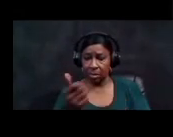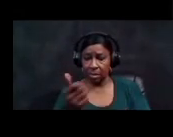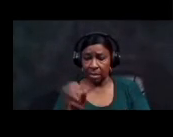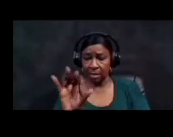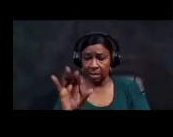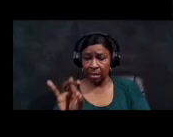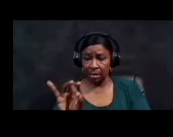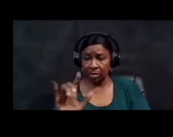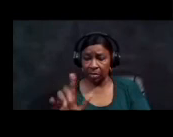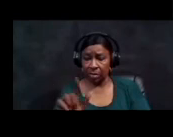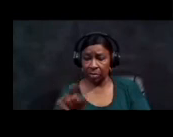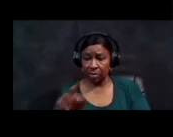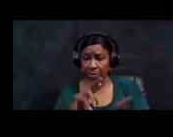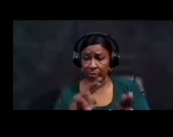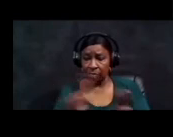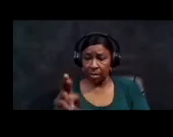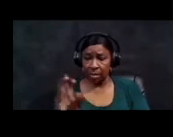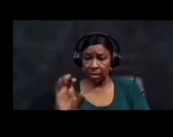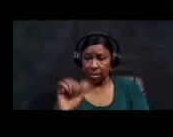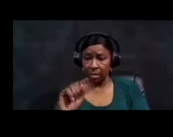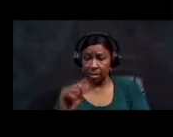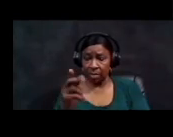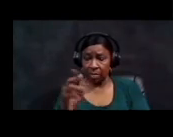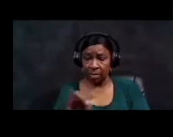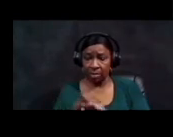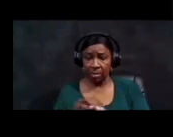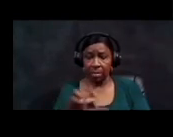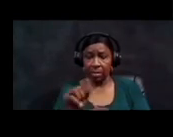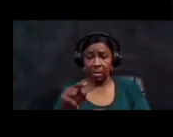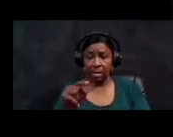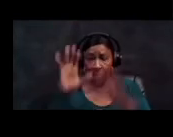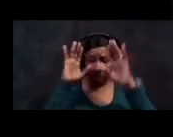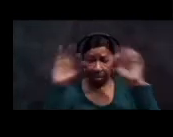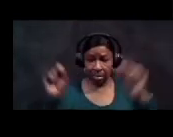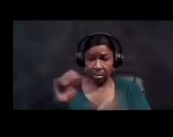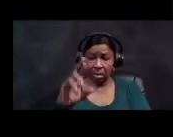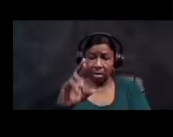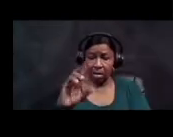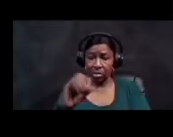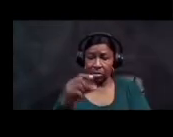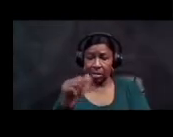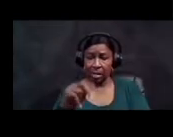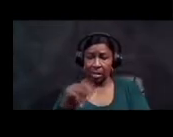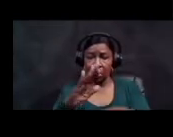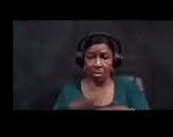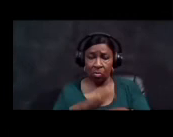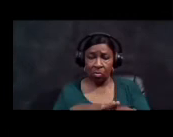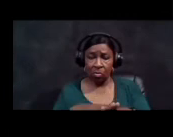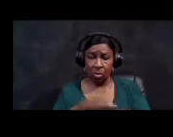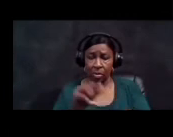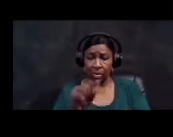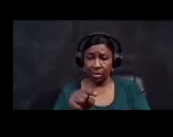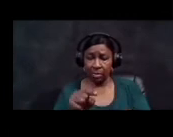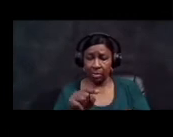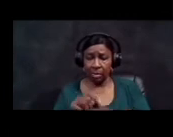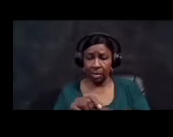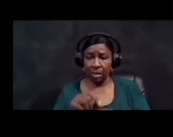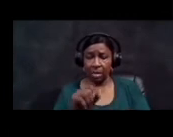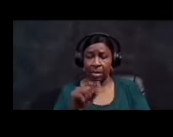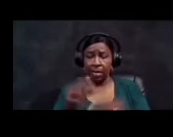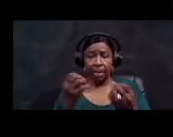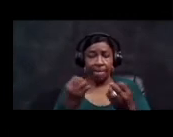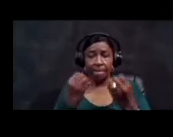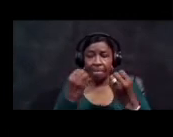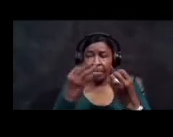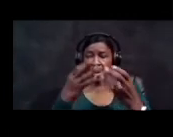Party fundraising dinner, President Reagan warned of a tidal wave of refugees, and this time they'll